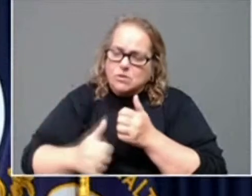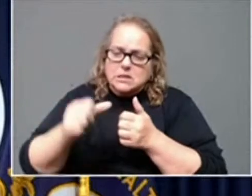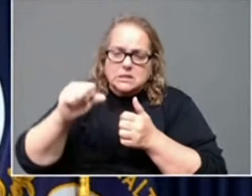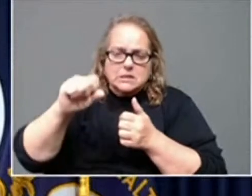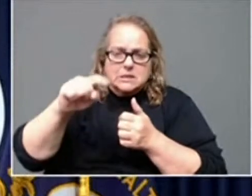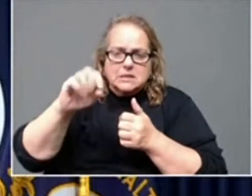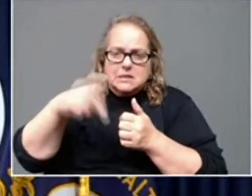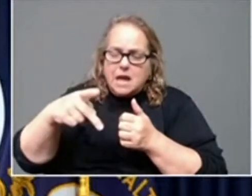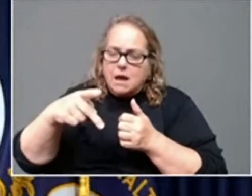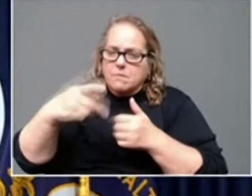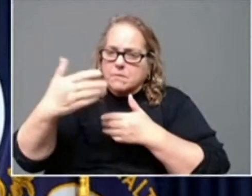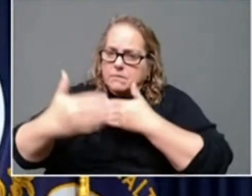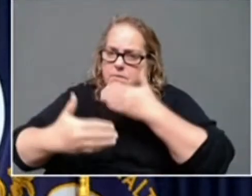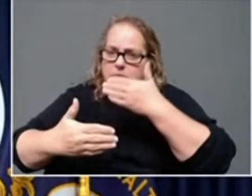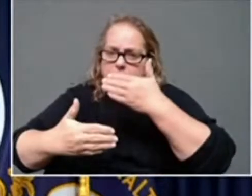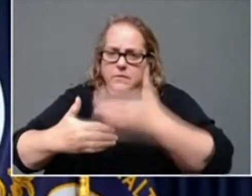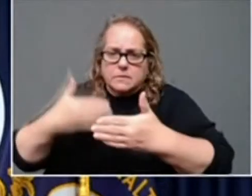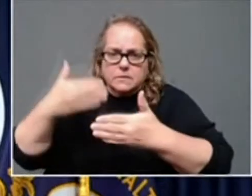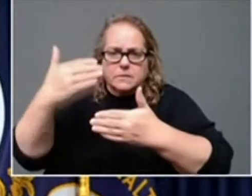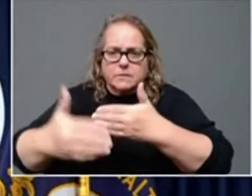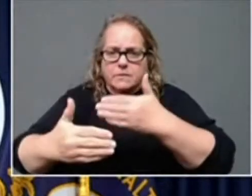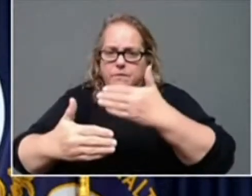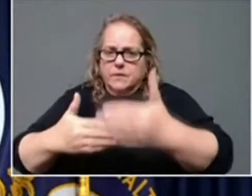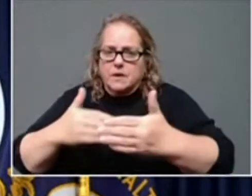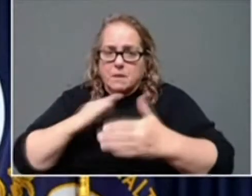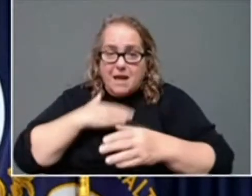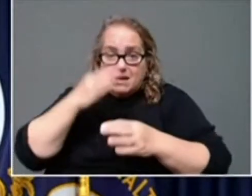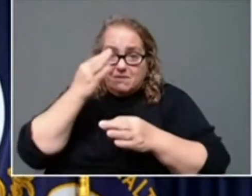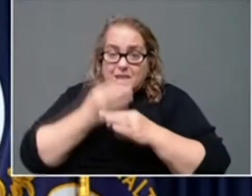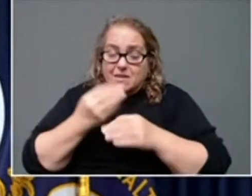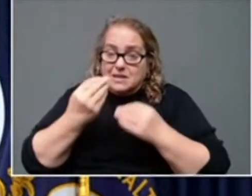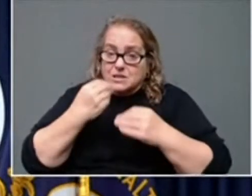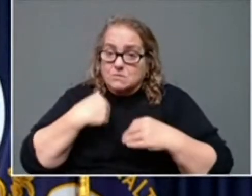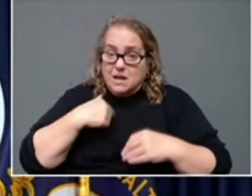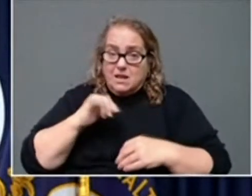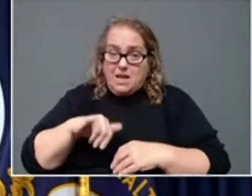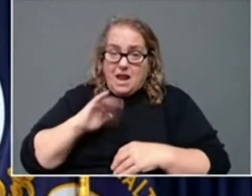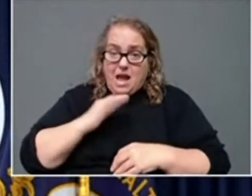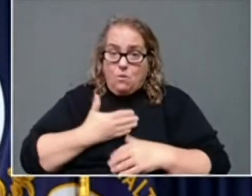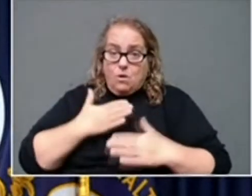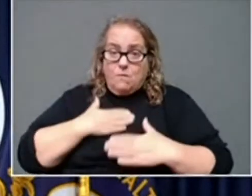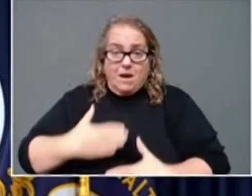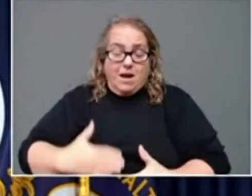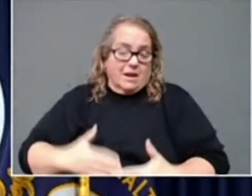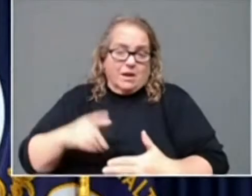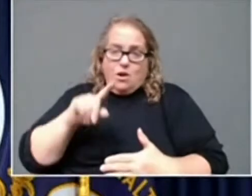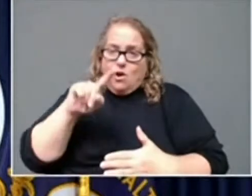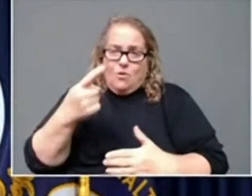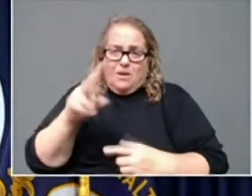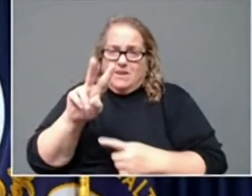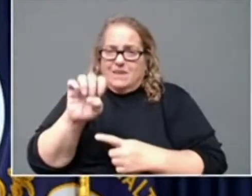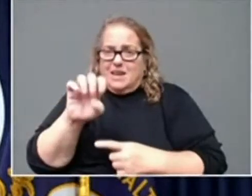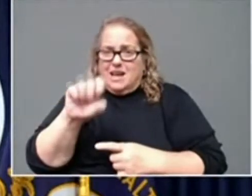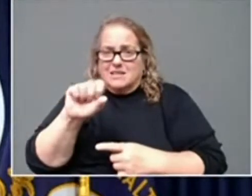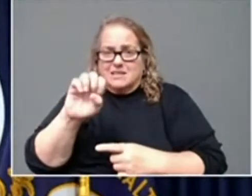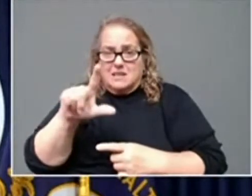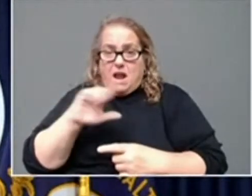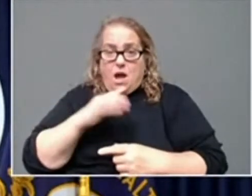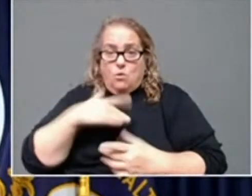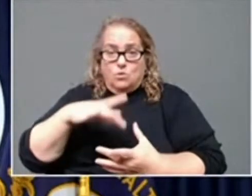way. My faith teaches me that our body is just a vessel and that our soul is